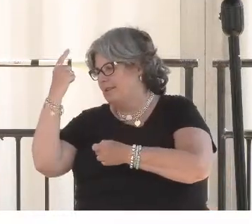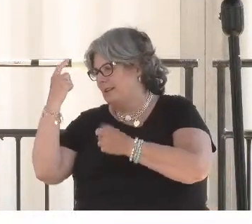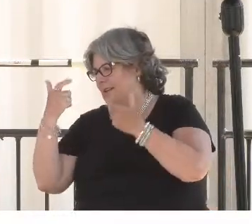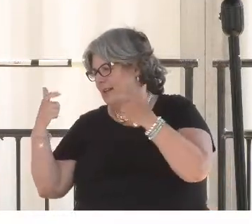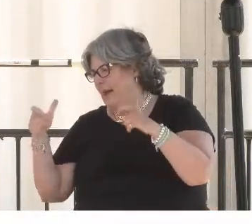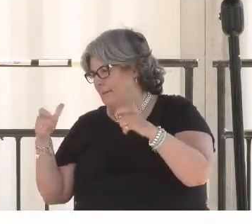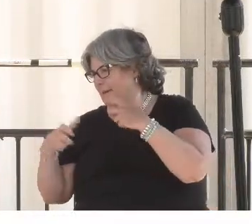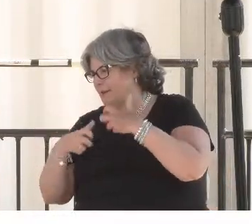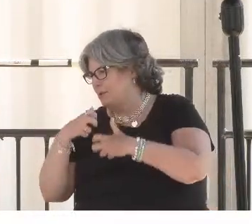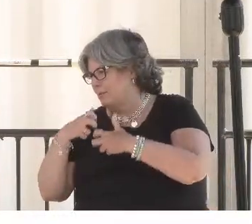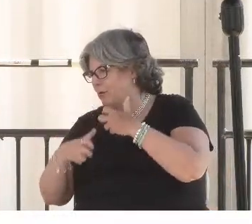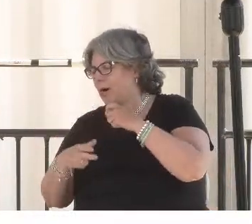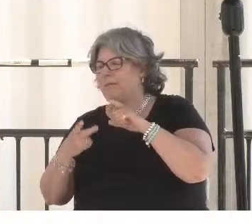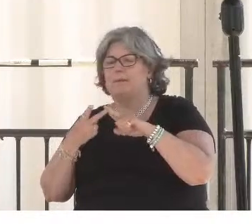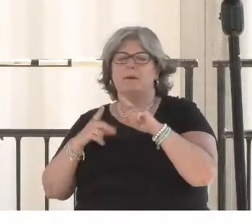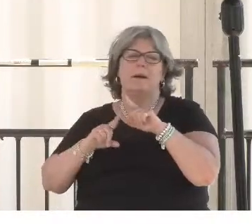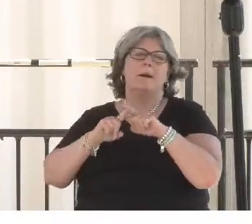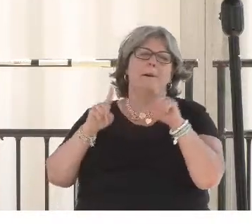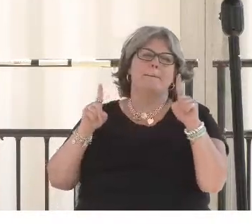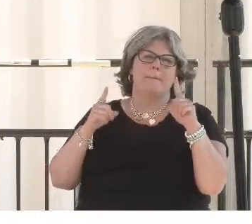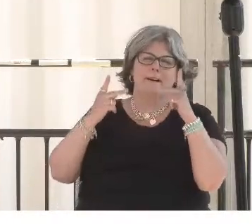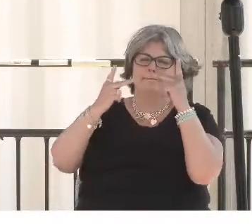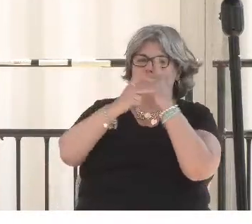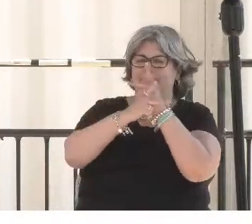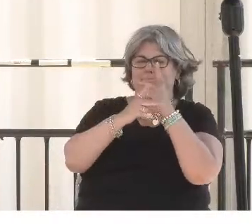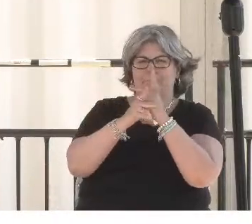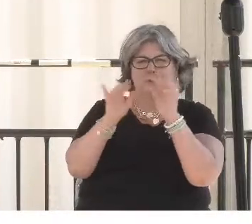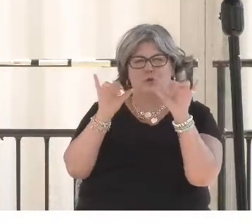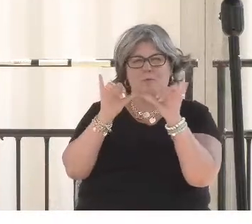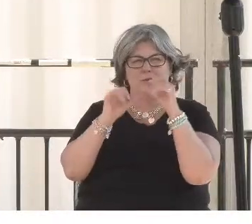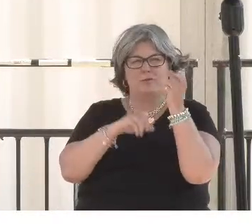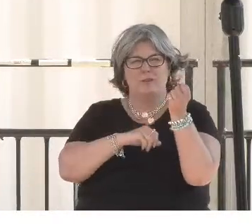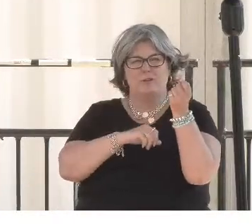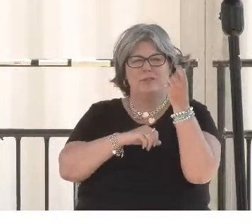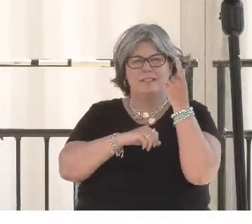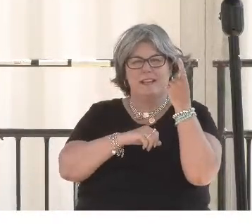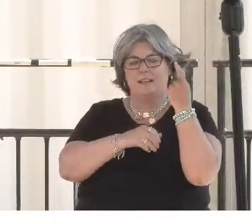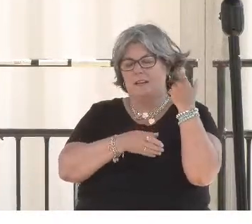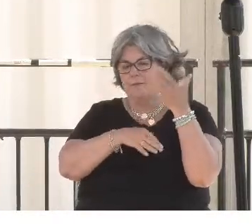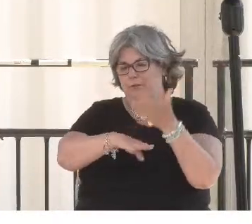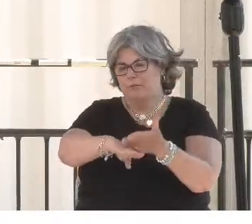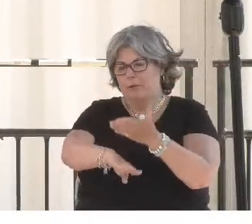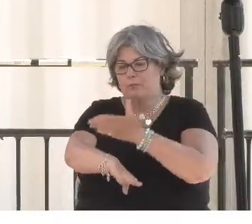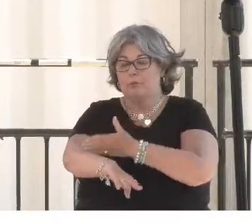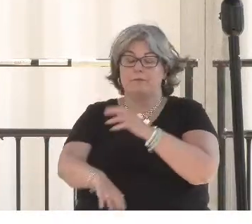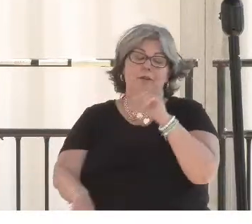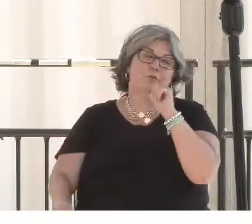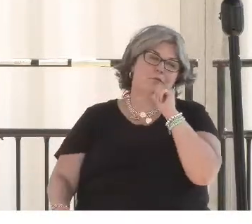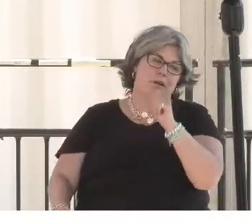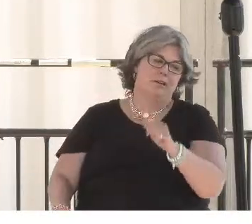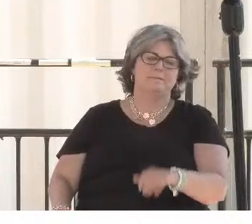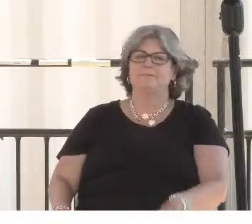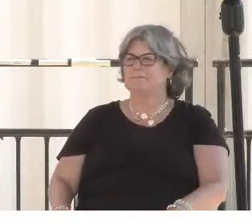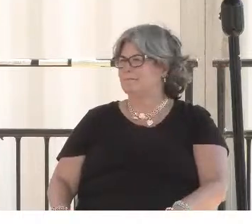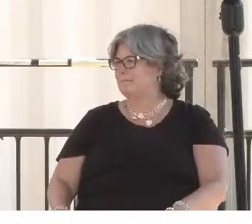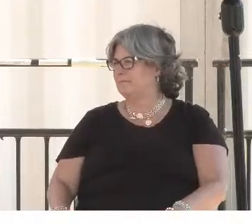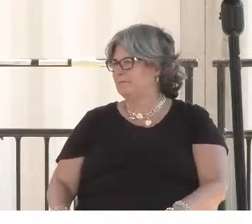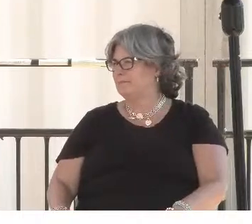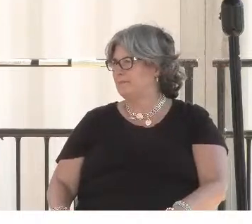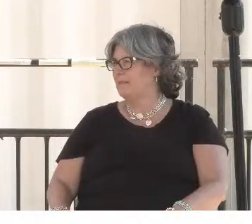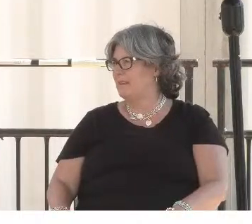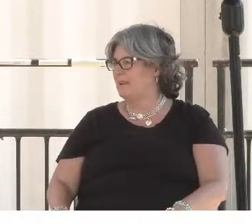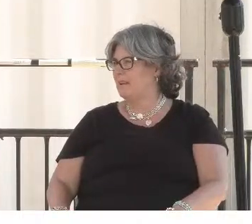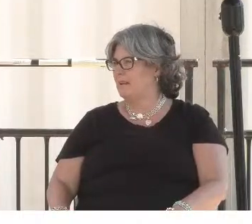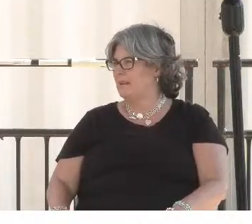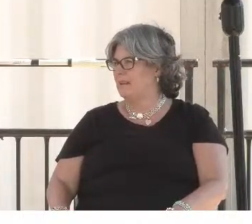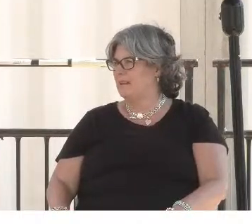but also is key in measuring to understand if you're making progress or not. measuring some of